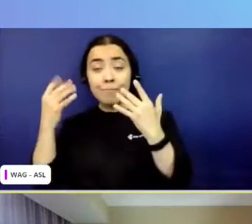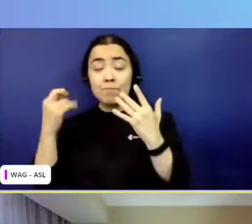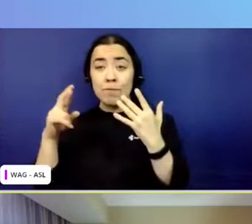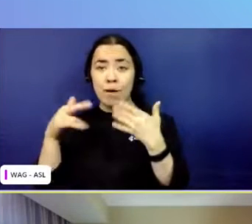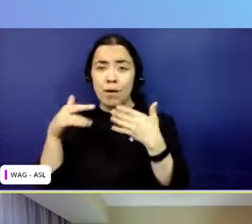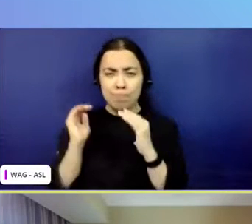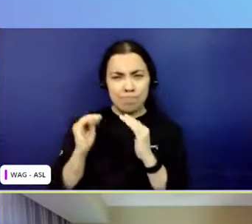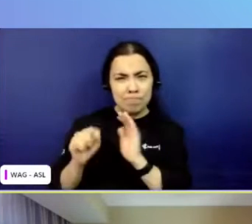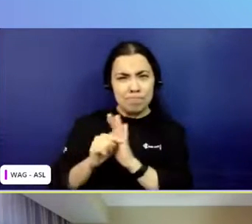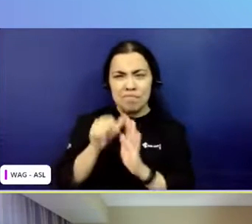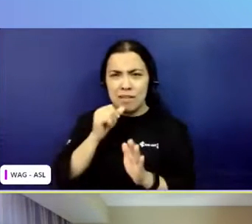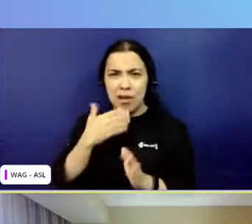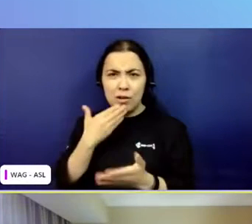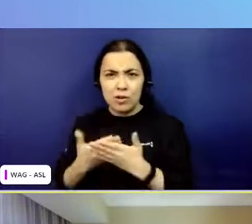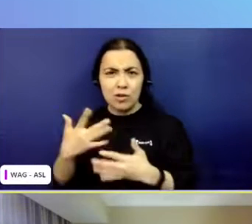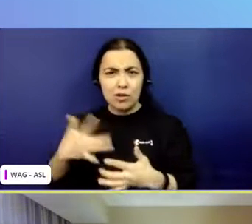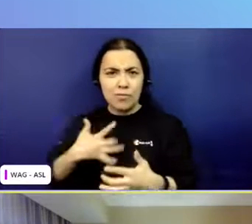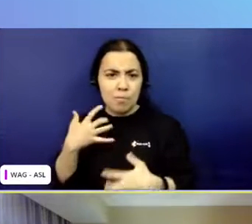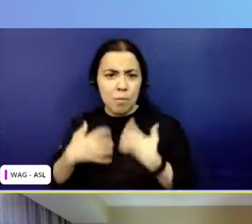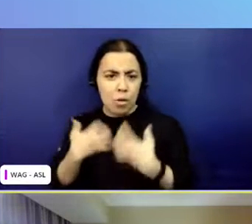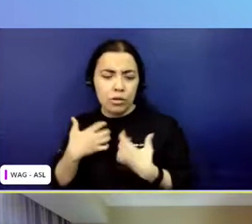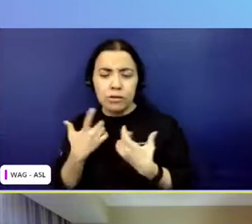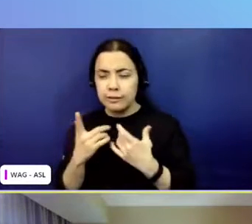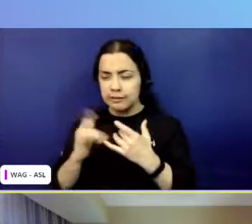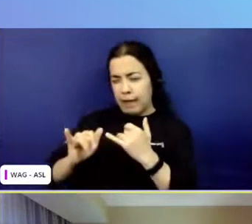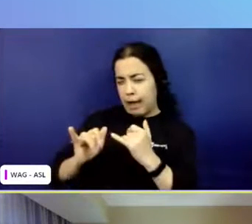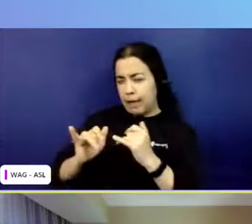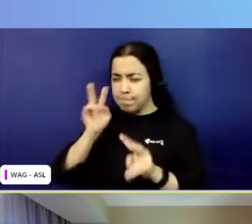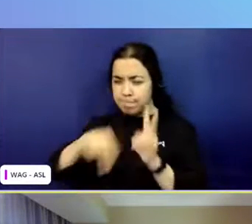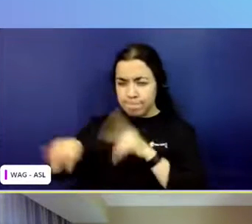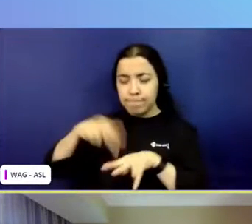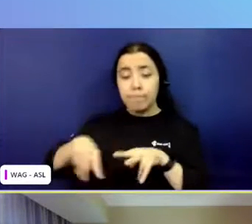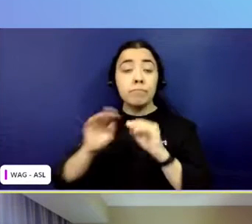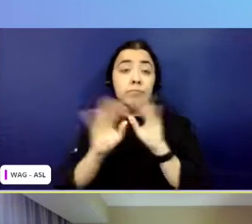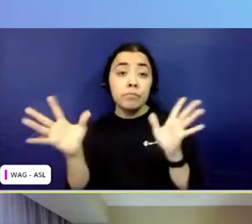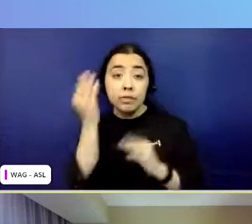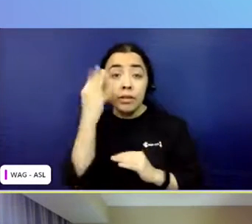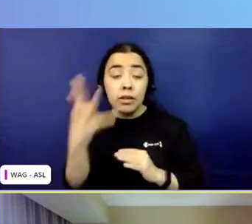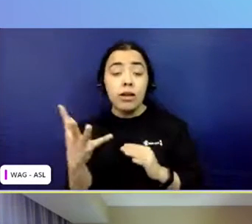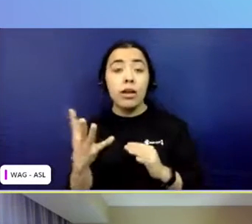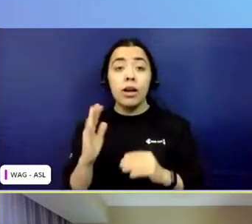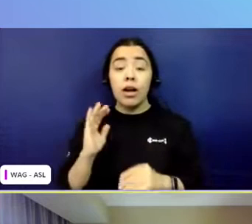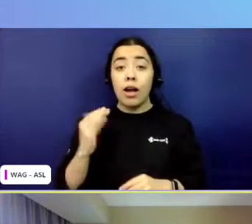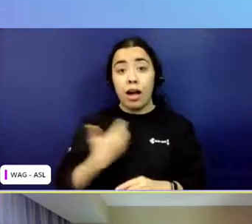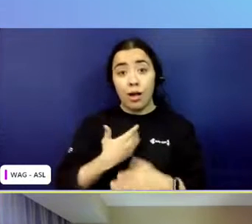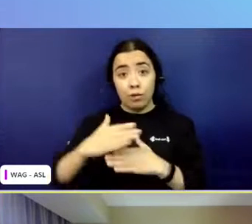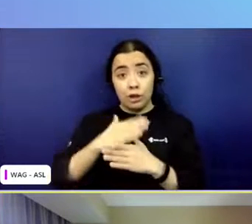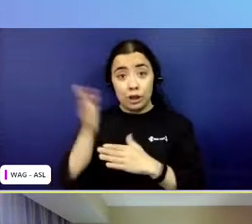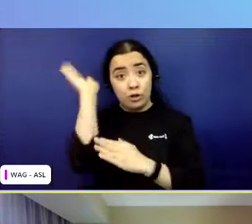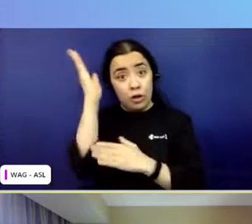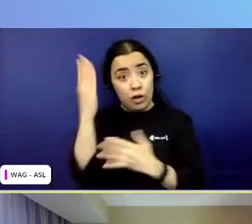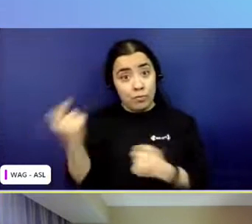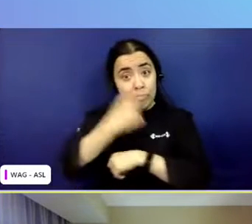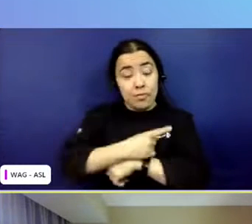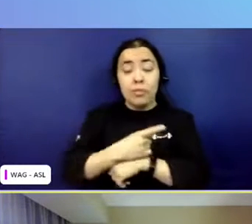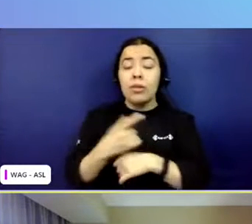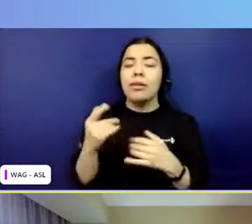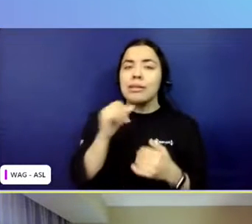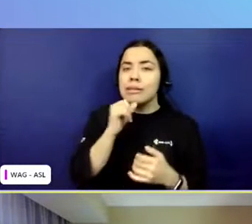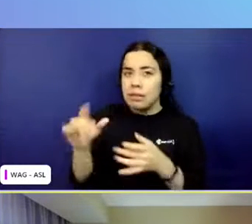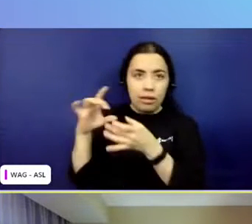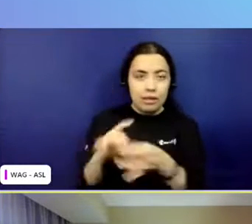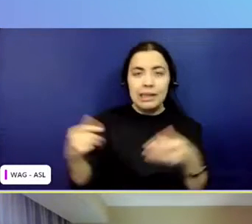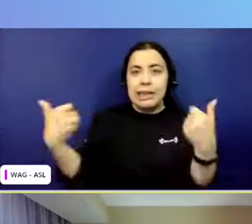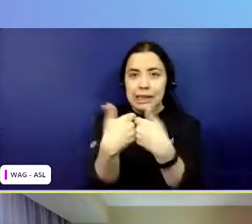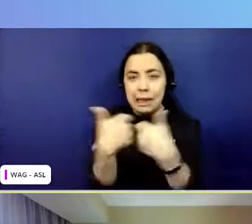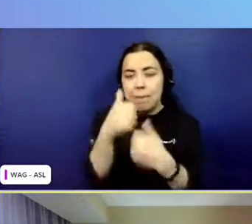training process. And to clarify, what we will be sharing is not a gaming app or software. Instead, it's how